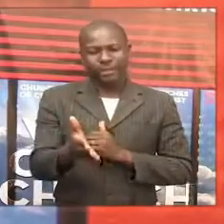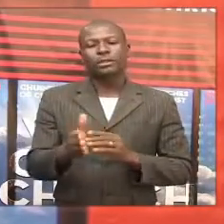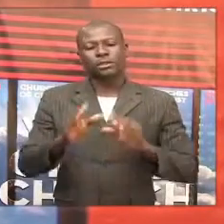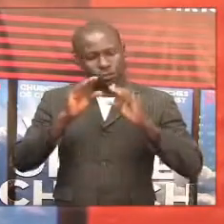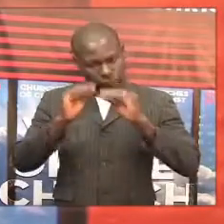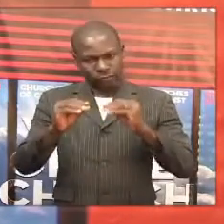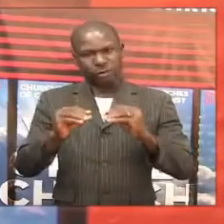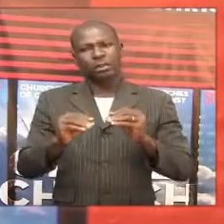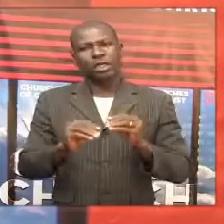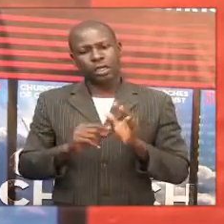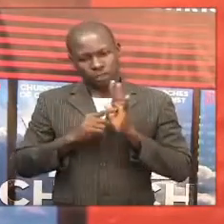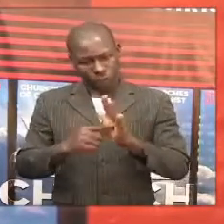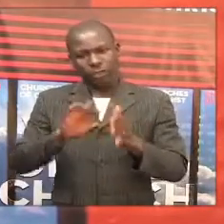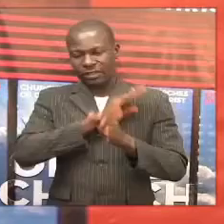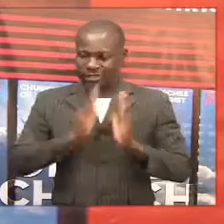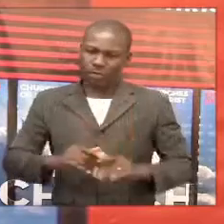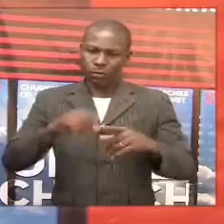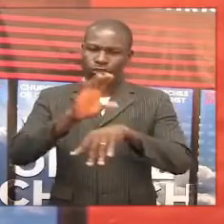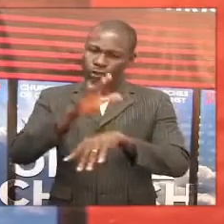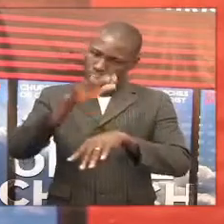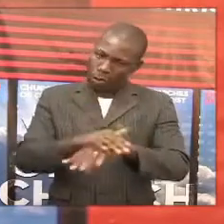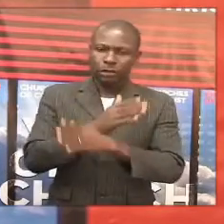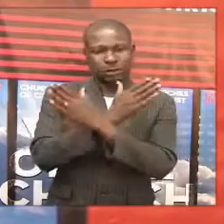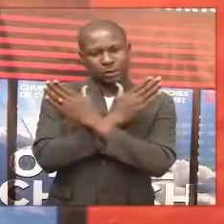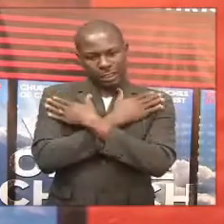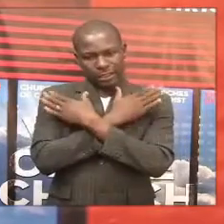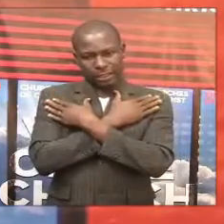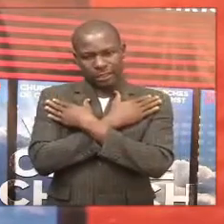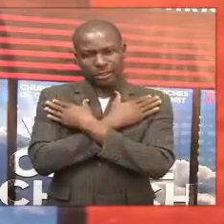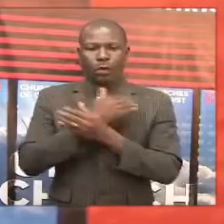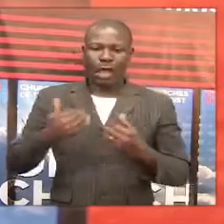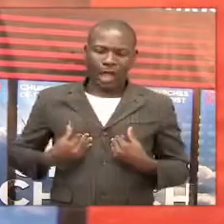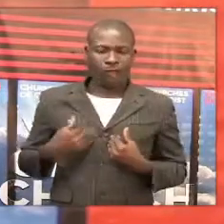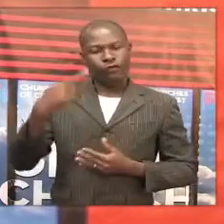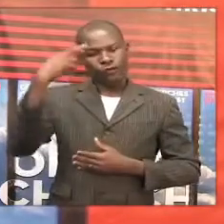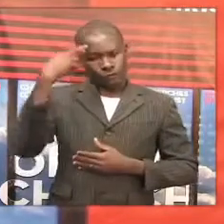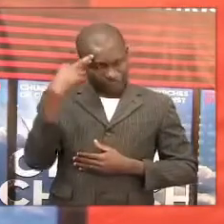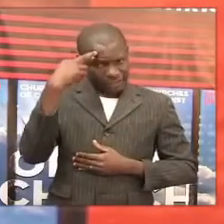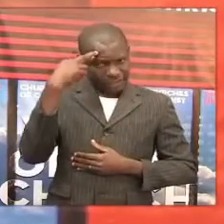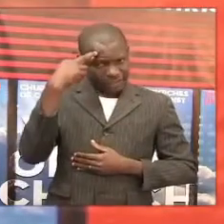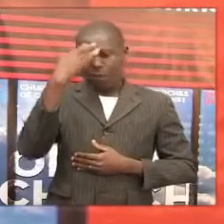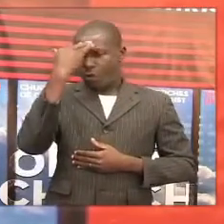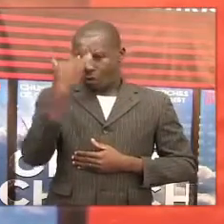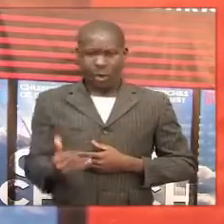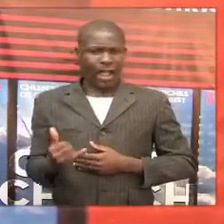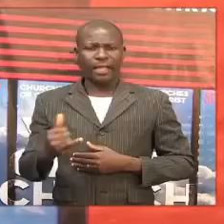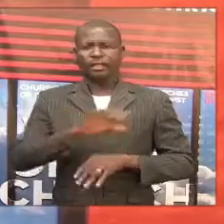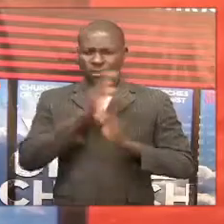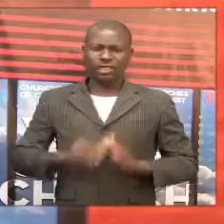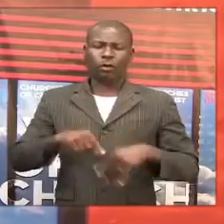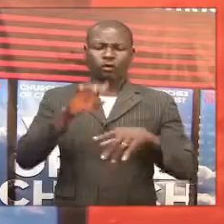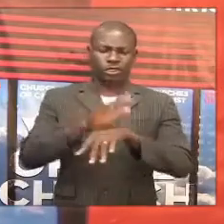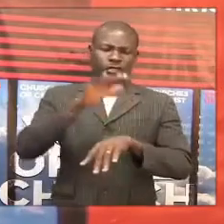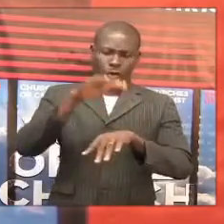se e Christofo kwa sori kwese ada ne wo reason ah eye plausible reason e ti Christofo de kwa sori kwese